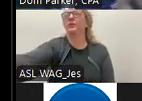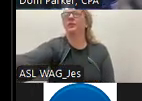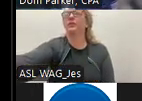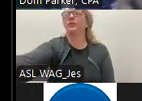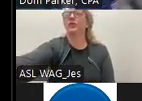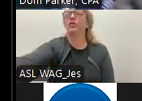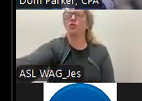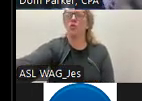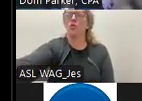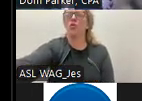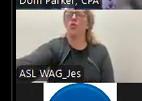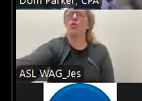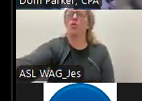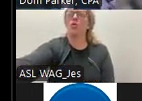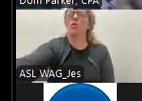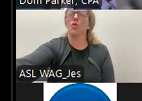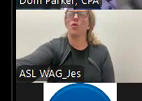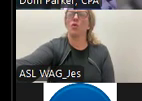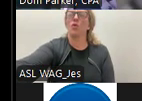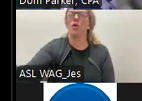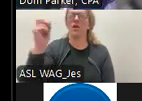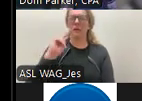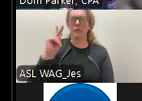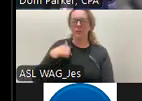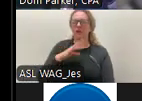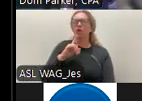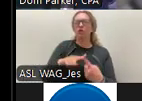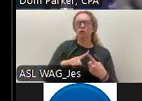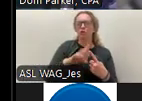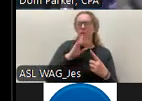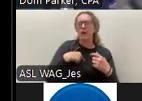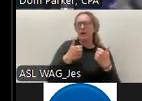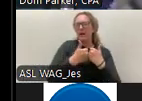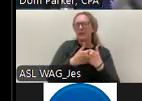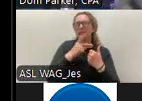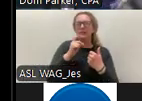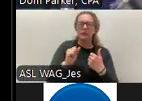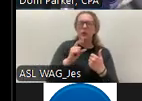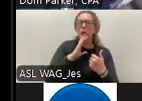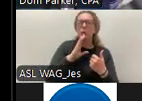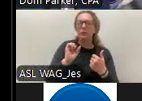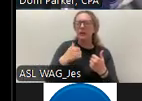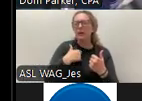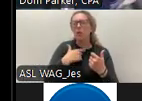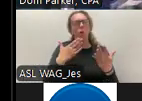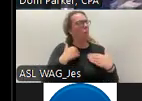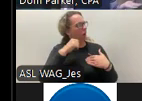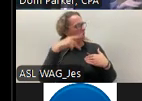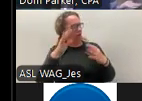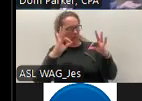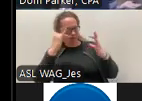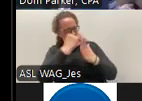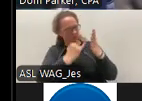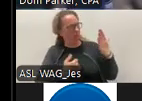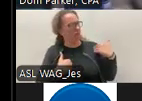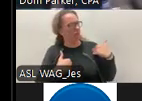So a lot of people I talk to when it comes to gaming accessibility will be, but my art's fantastic. My art is